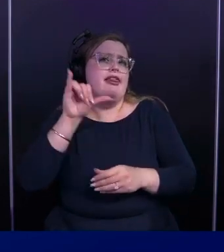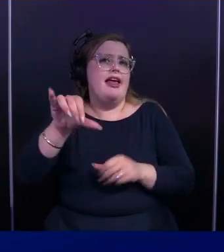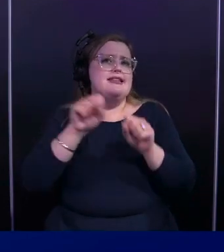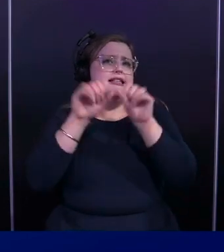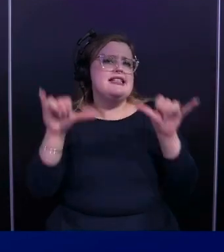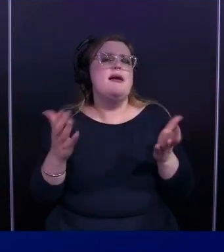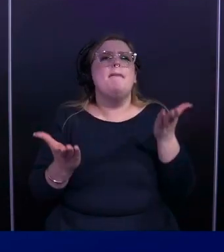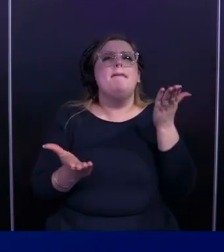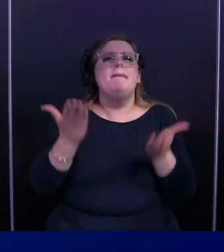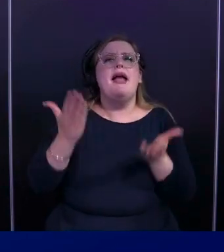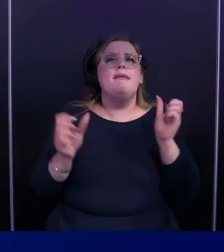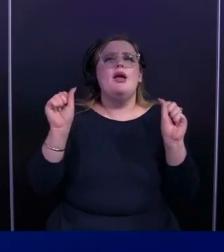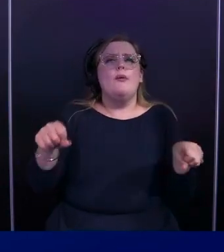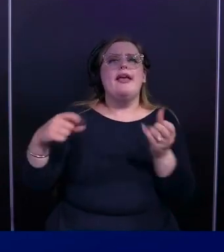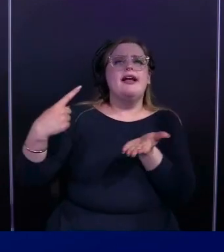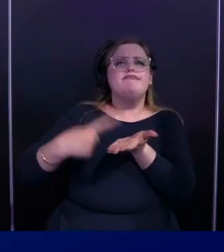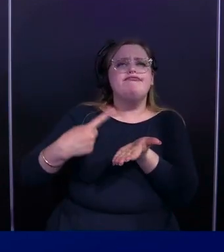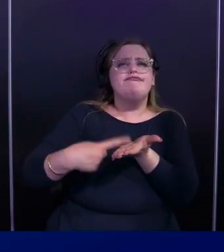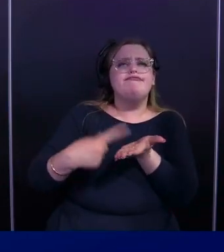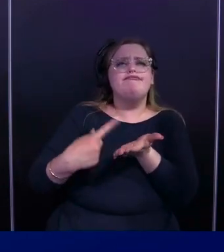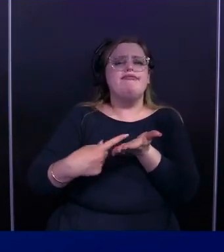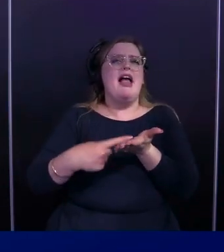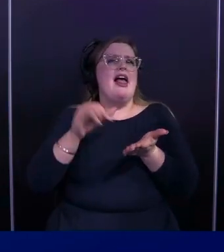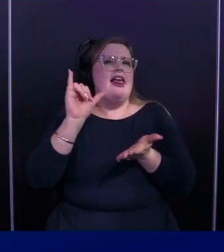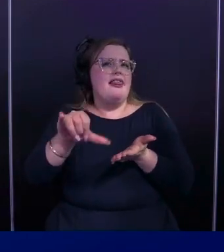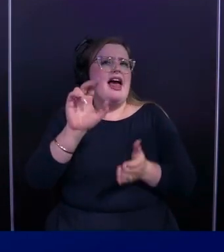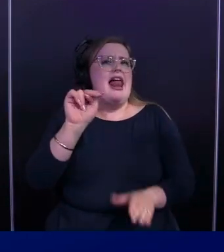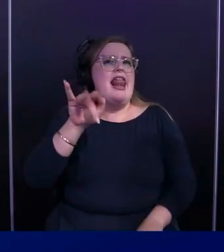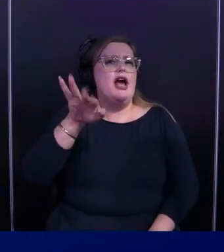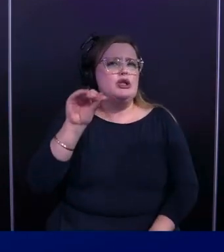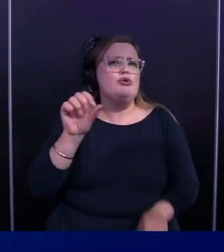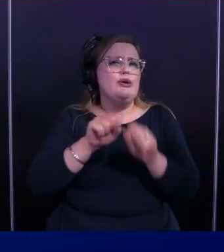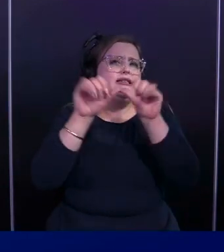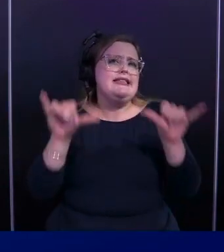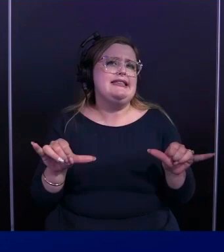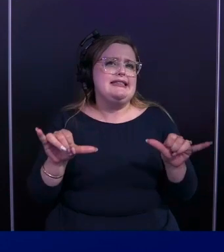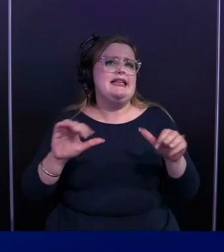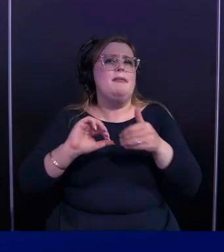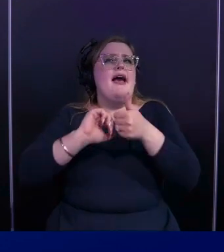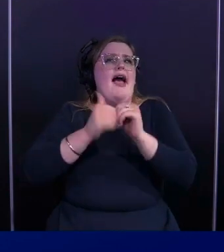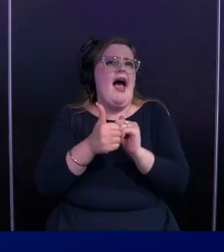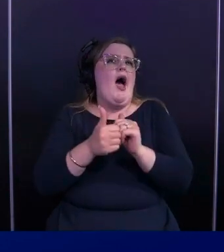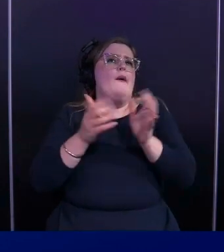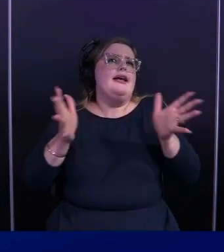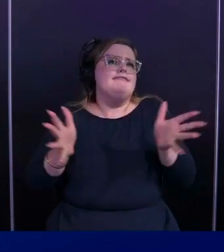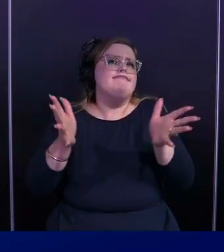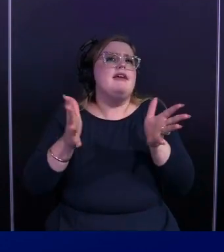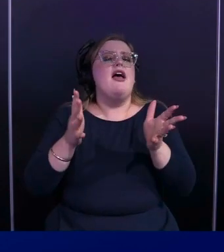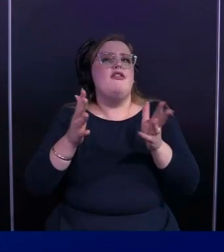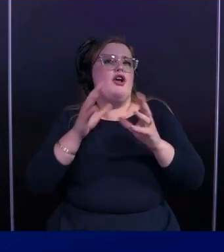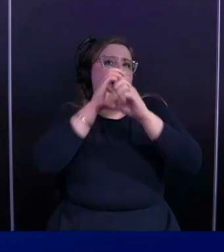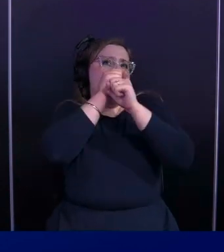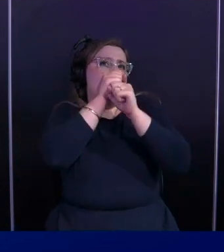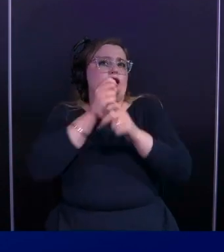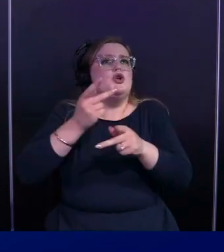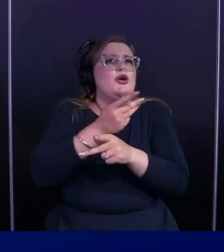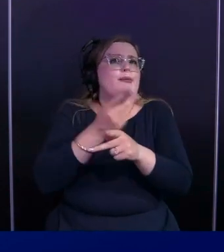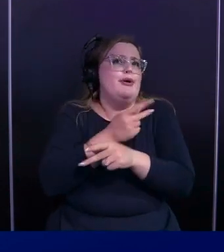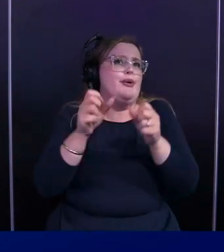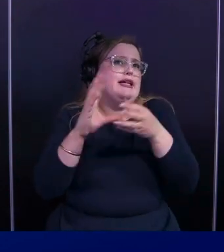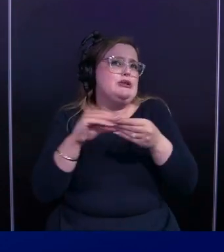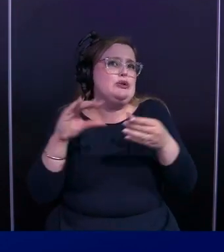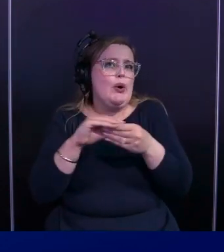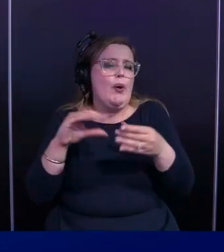talk a little bit briefly about that Nitro system and how it drives our confidential computing story. Absolutely. So to